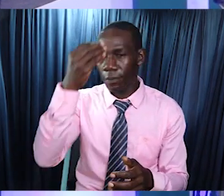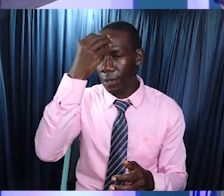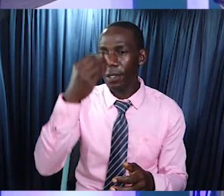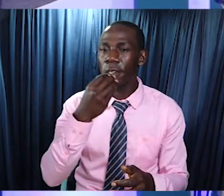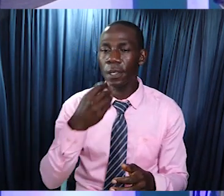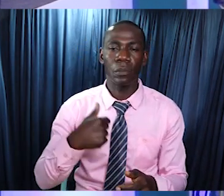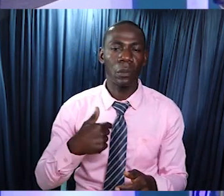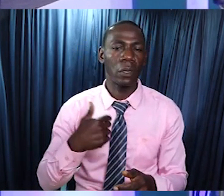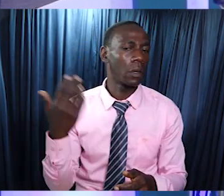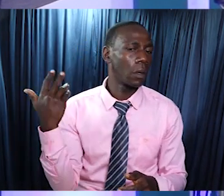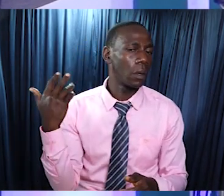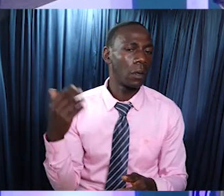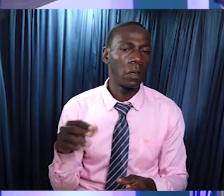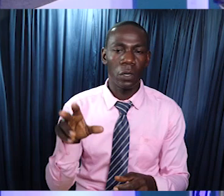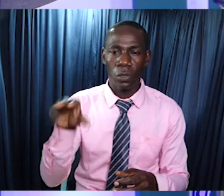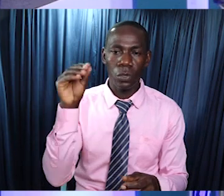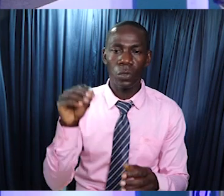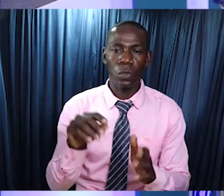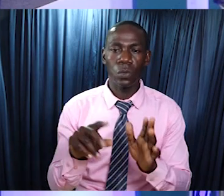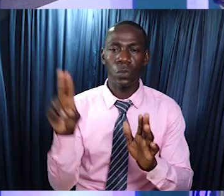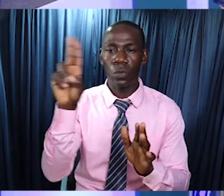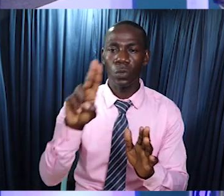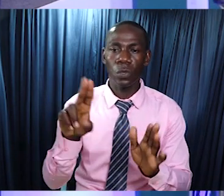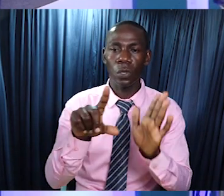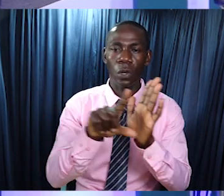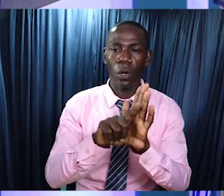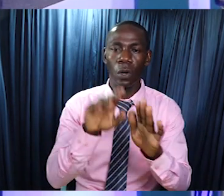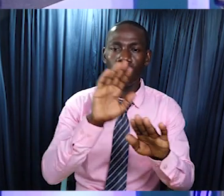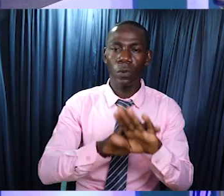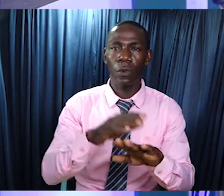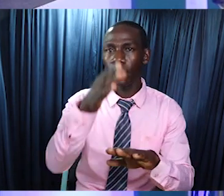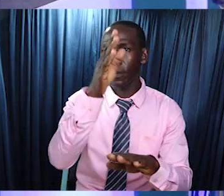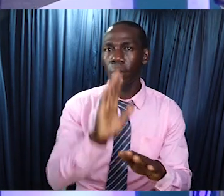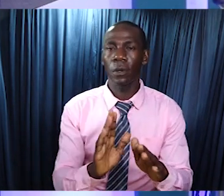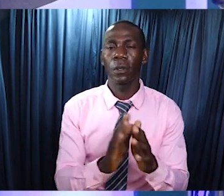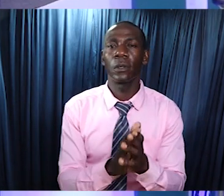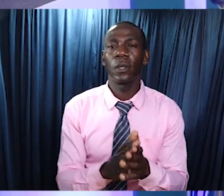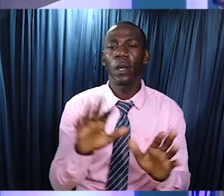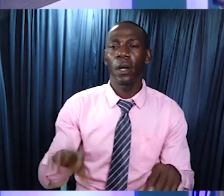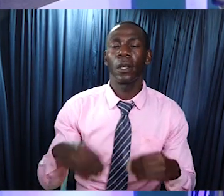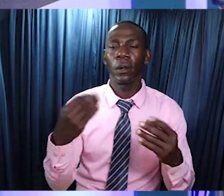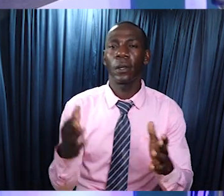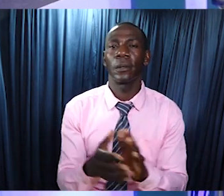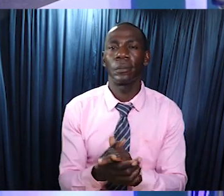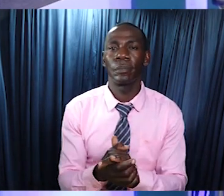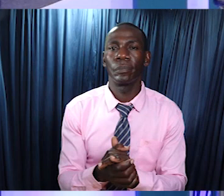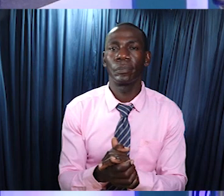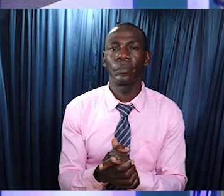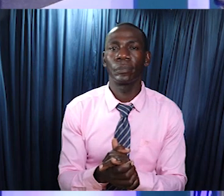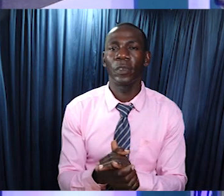hila. I rejected to live in salvation and pretending. Kuitumikia sheria ya haki. I chose to serve the righteous law. Hallelujah.